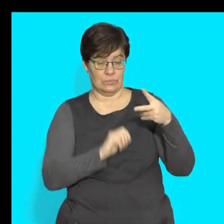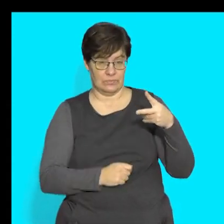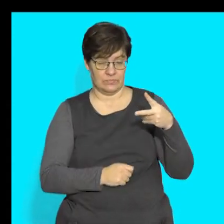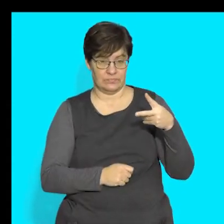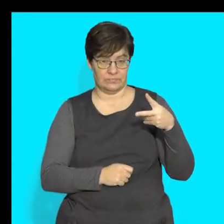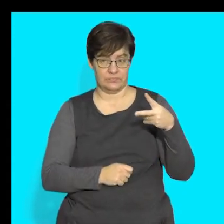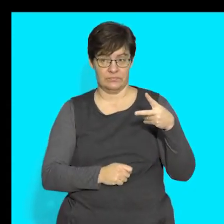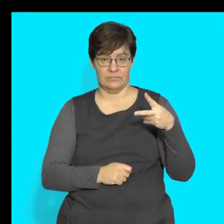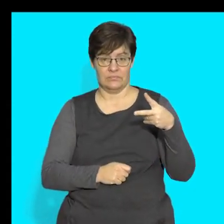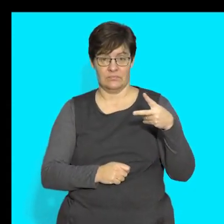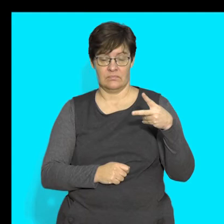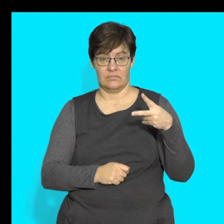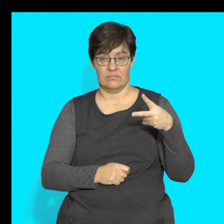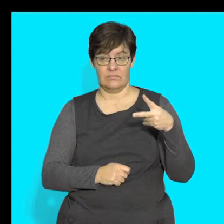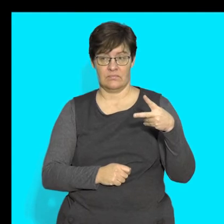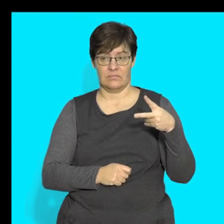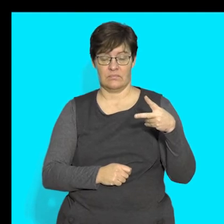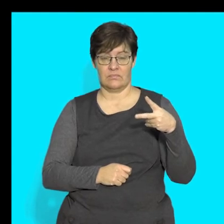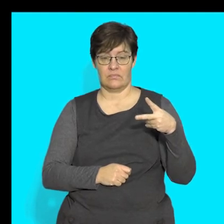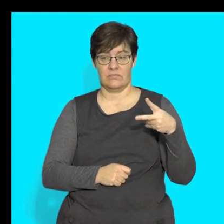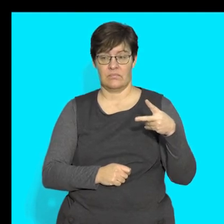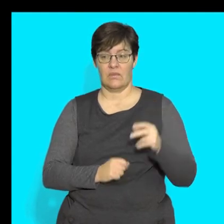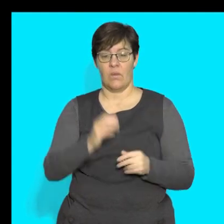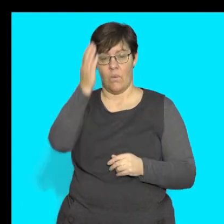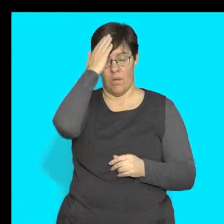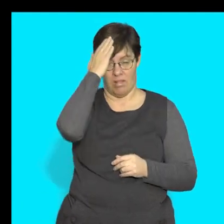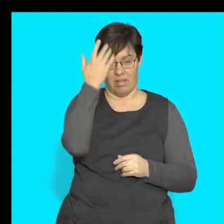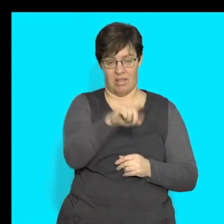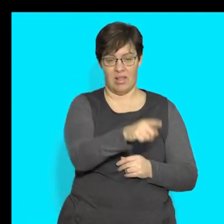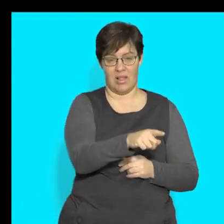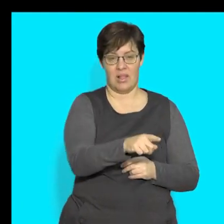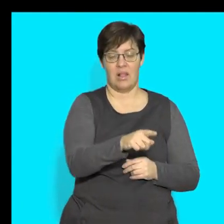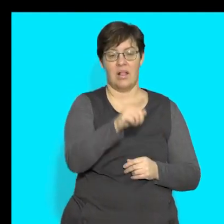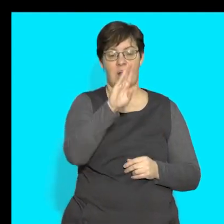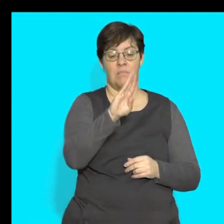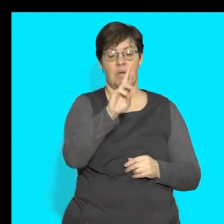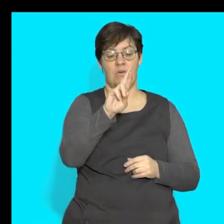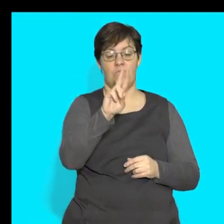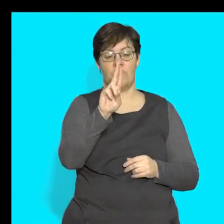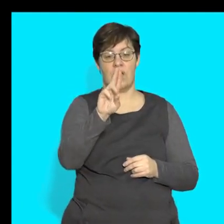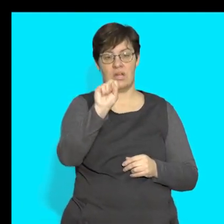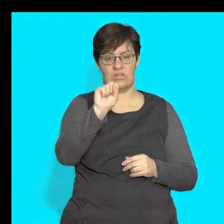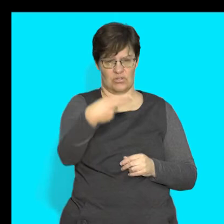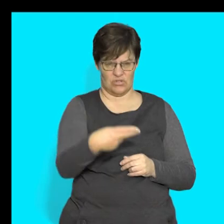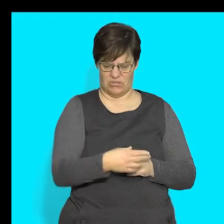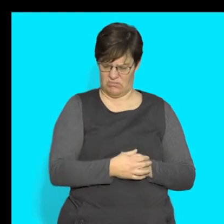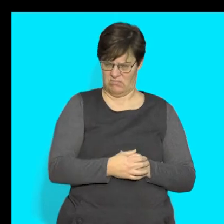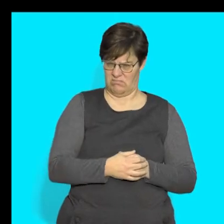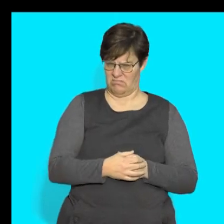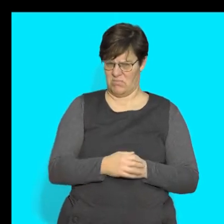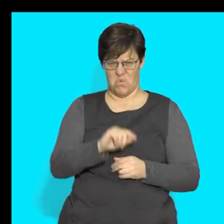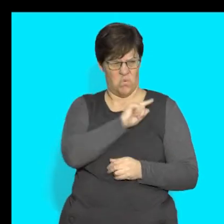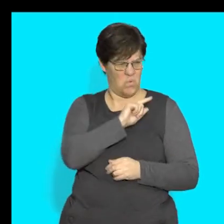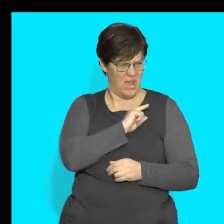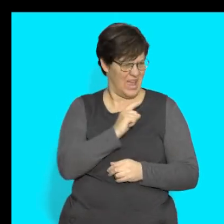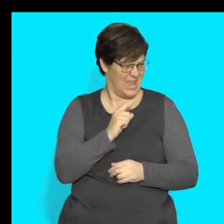components. This component here is known as a brush. You think that's a funny word.